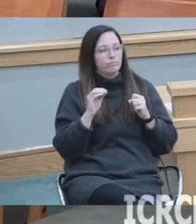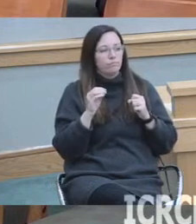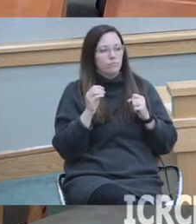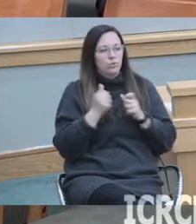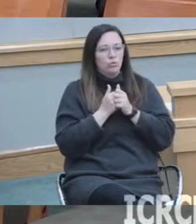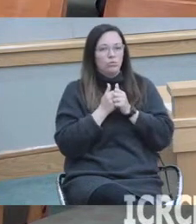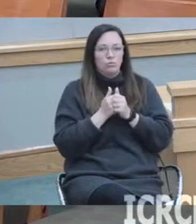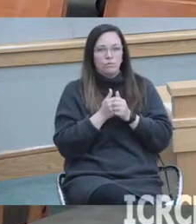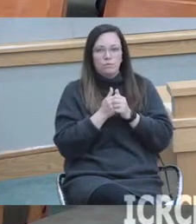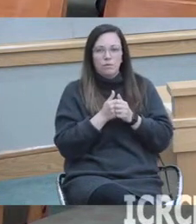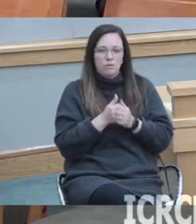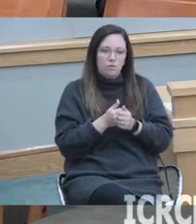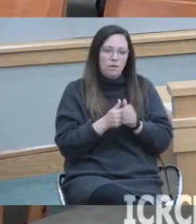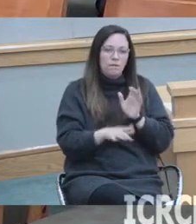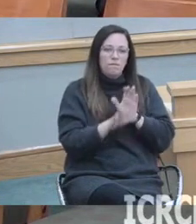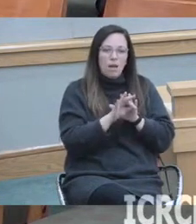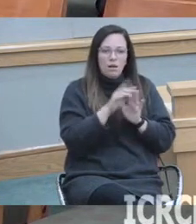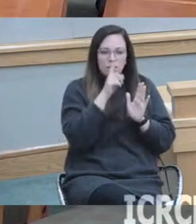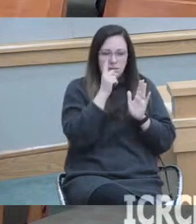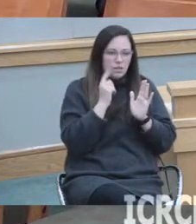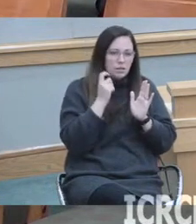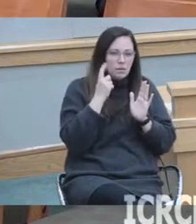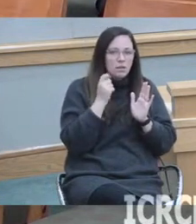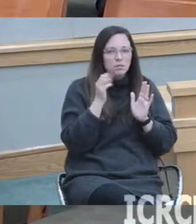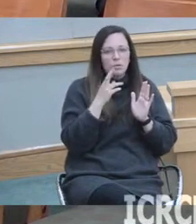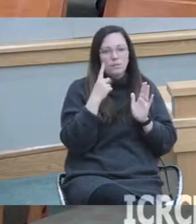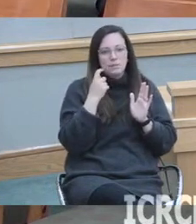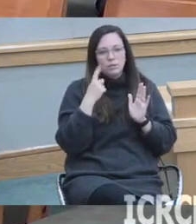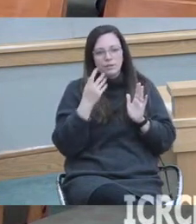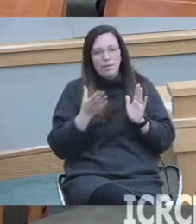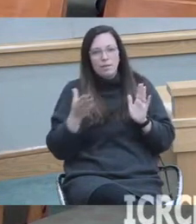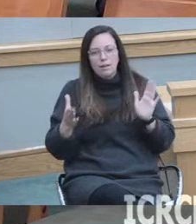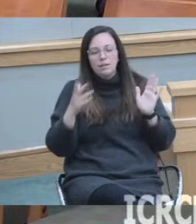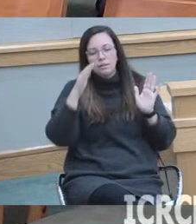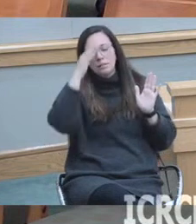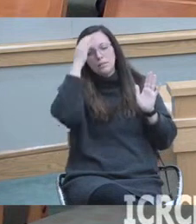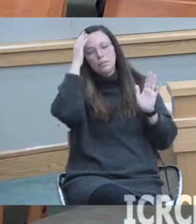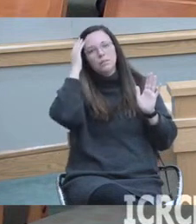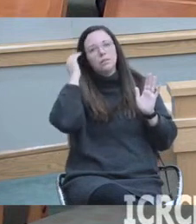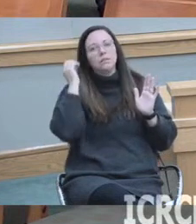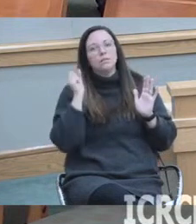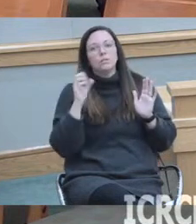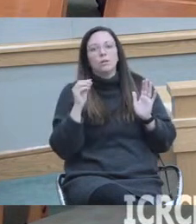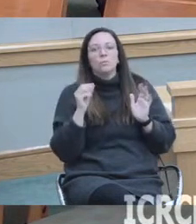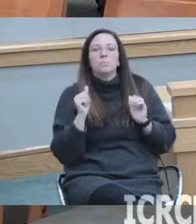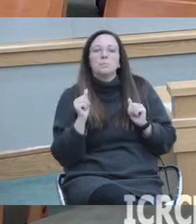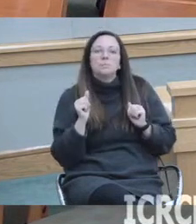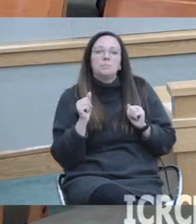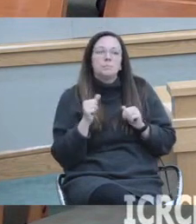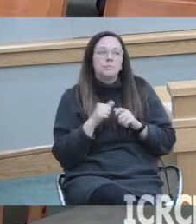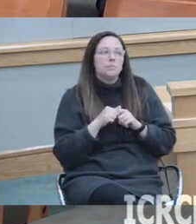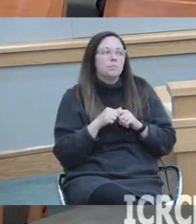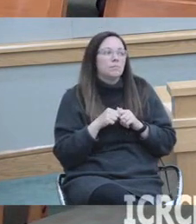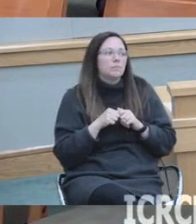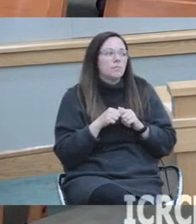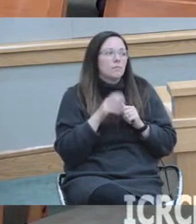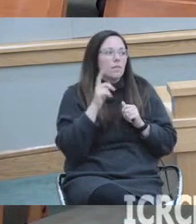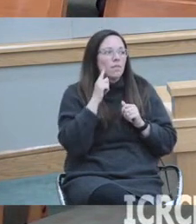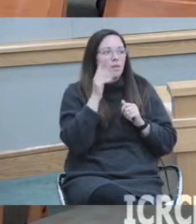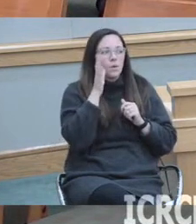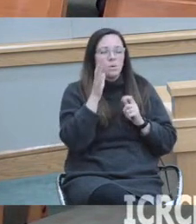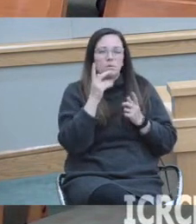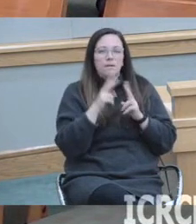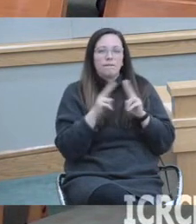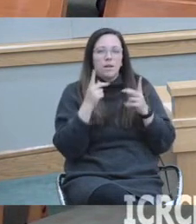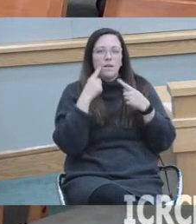track down suspects or suspicious items. And so I think it will be a very effective tool